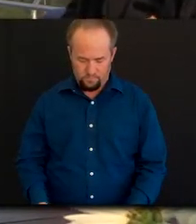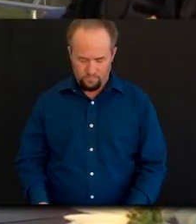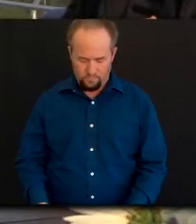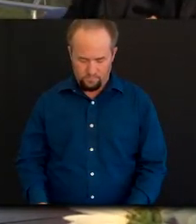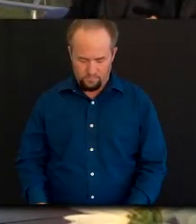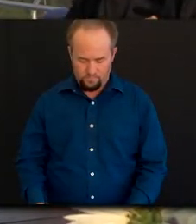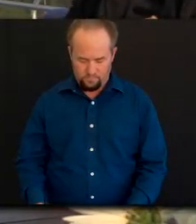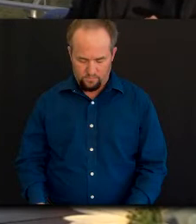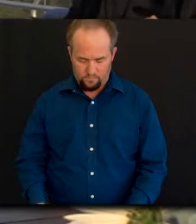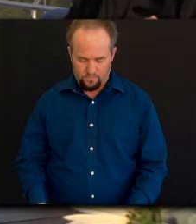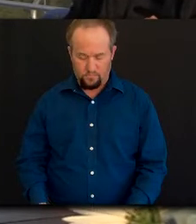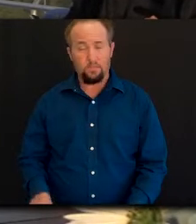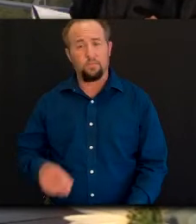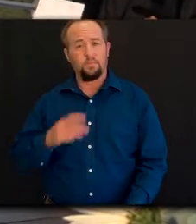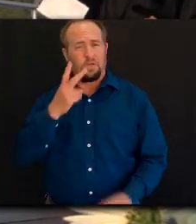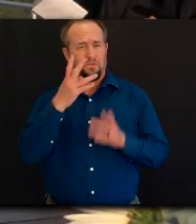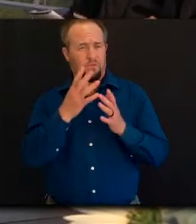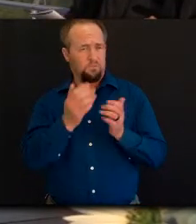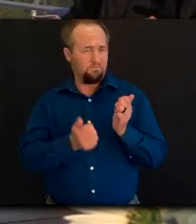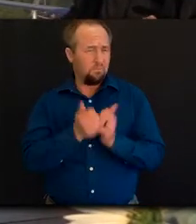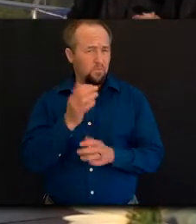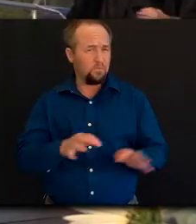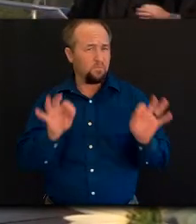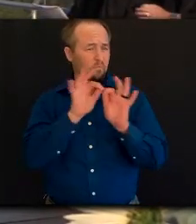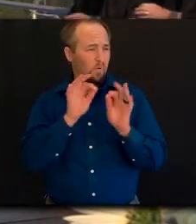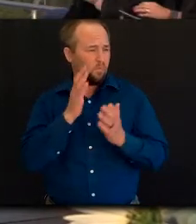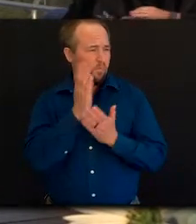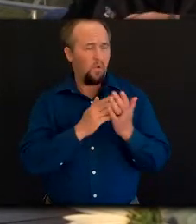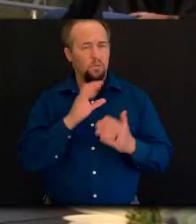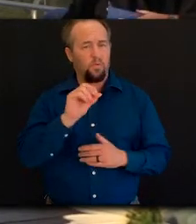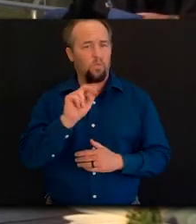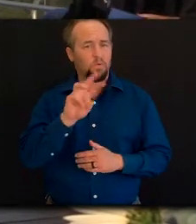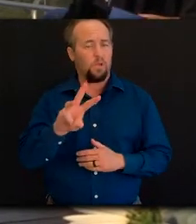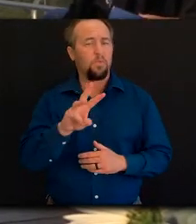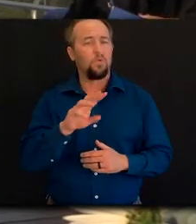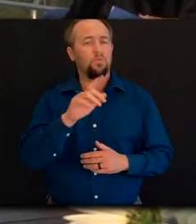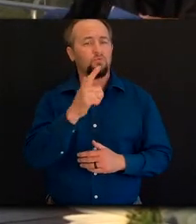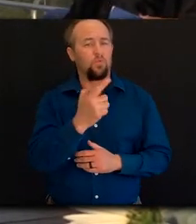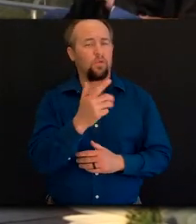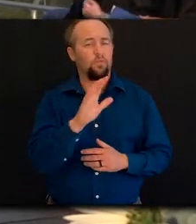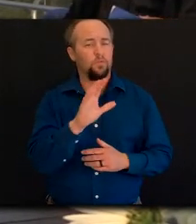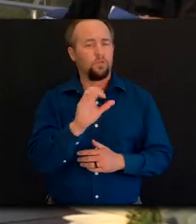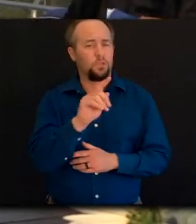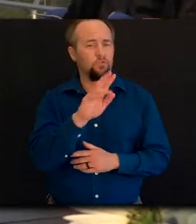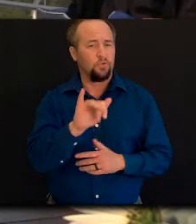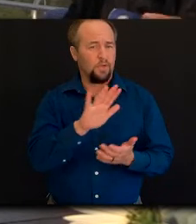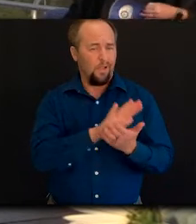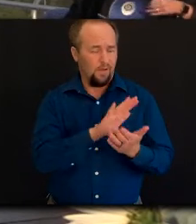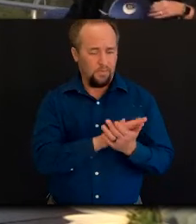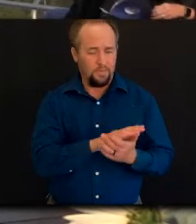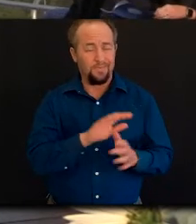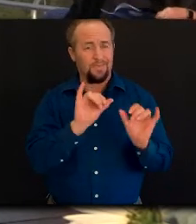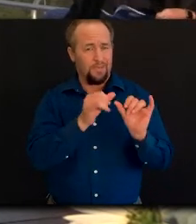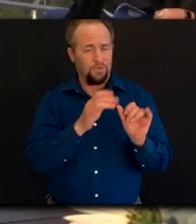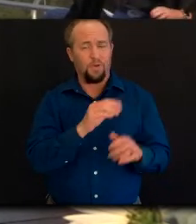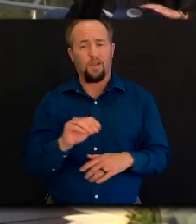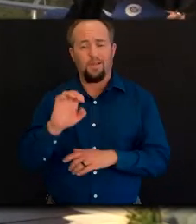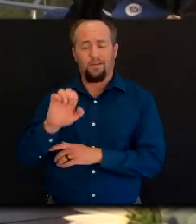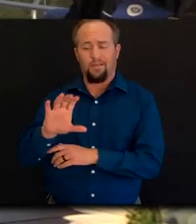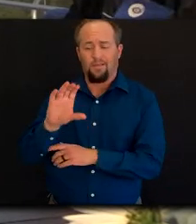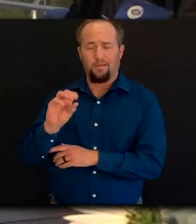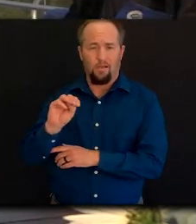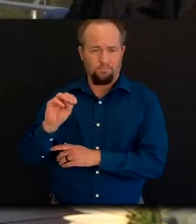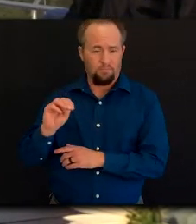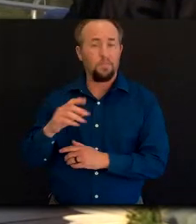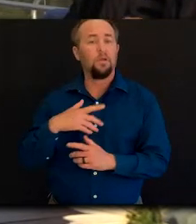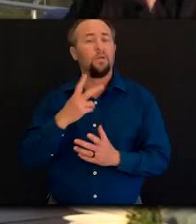2 indispensable parts of ONW are our 21st century academies, engineering and e-communications, both of which celebrated their 20th